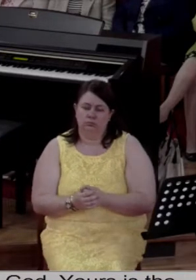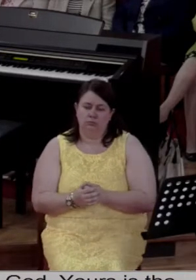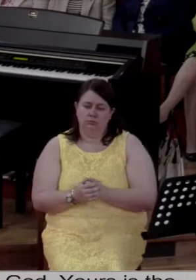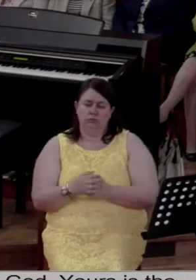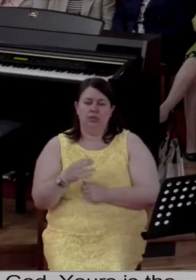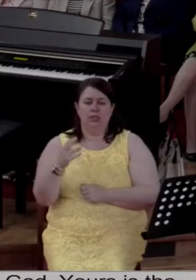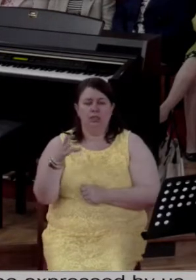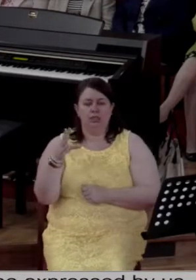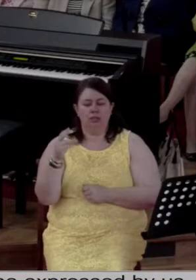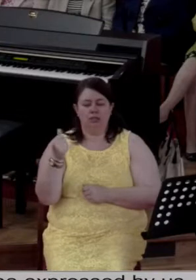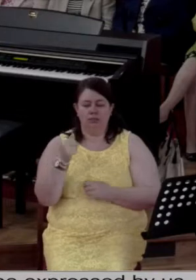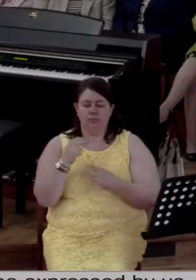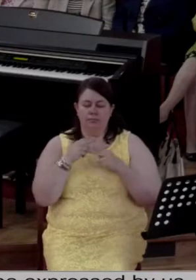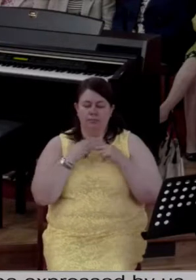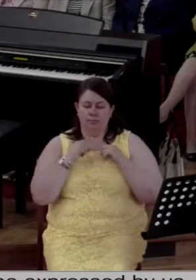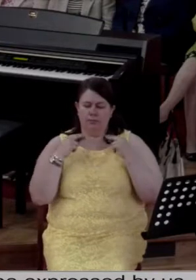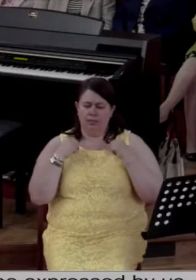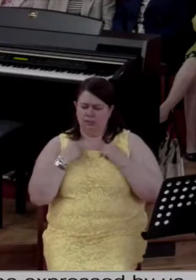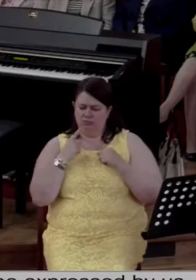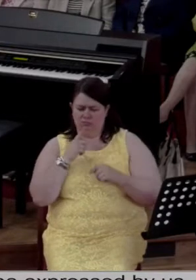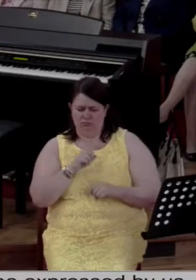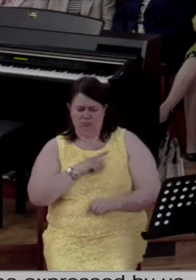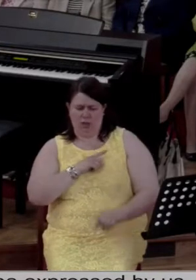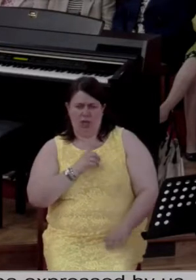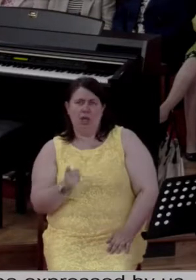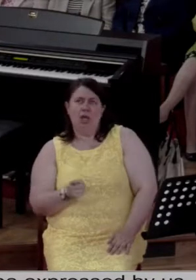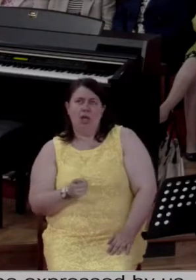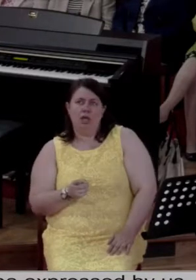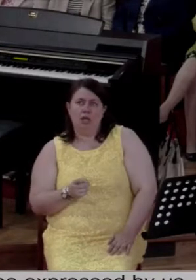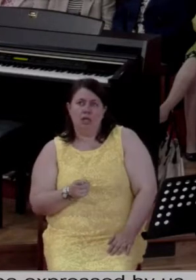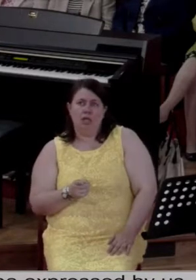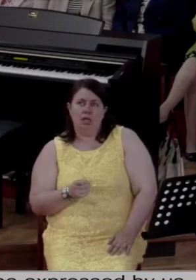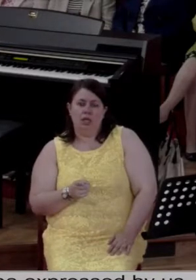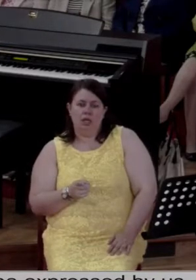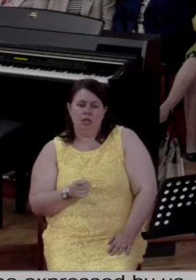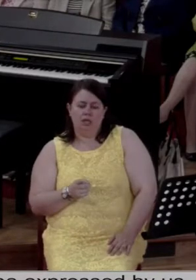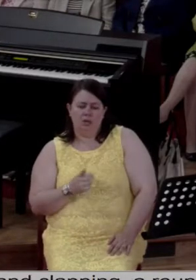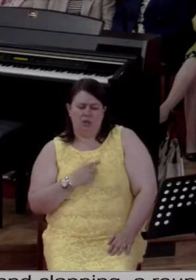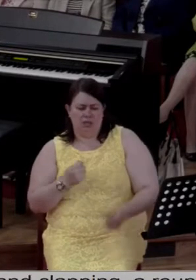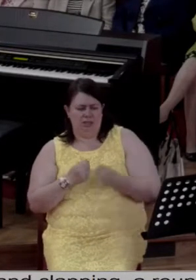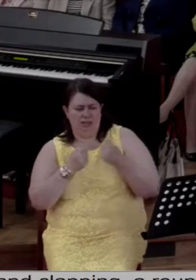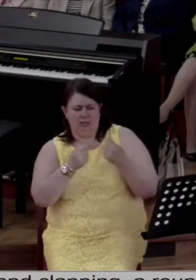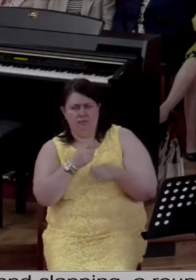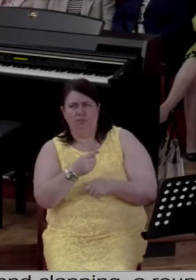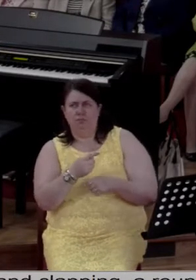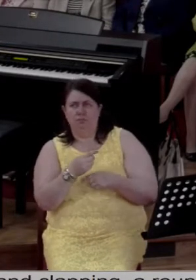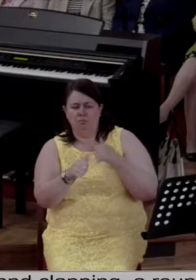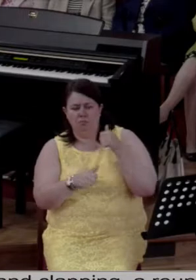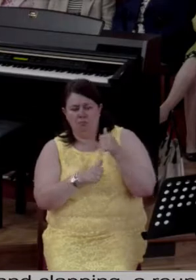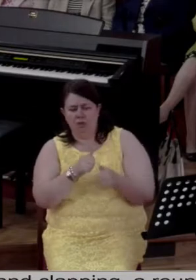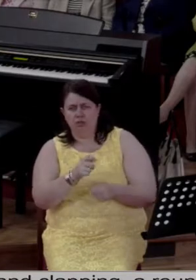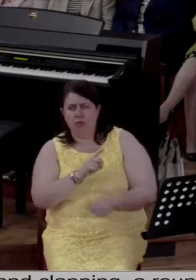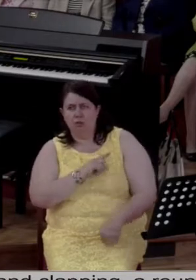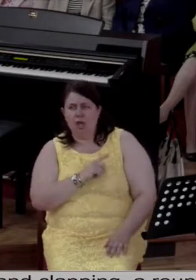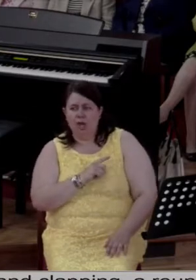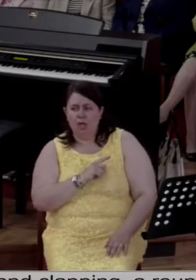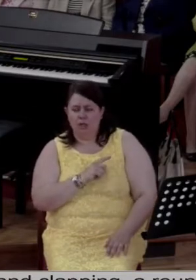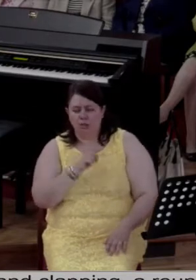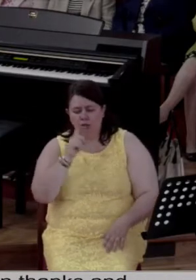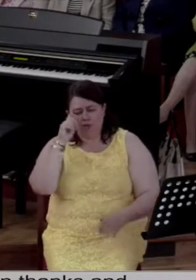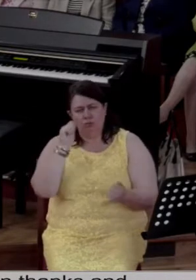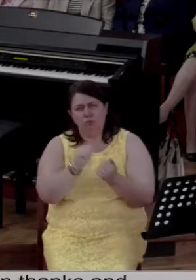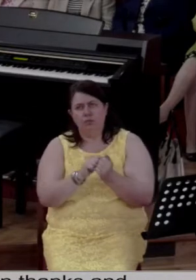some of the Pharisees objected to the fact that they were bringing praise to him. And do you remember what his